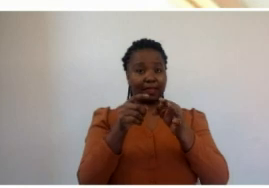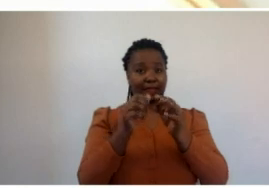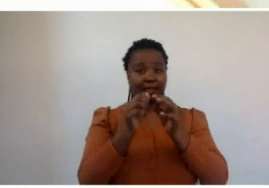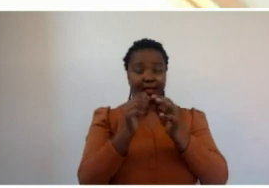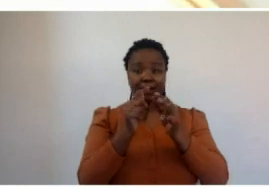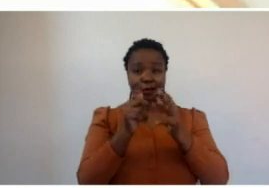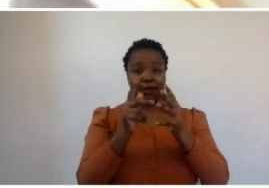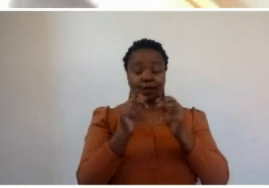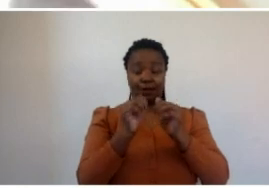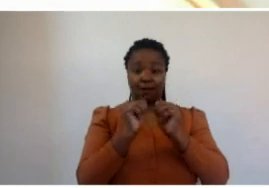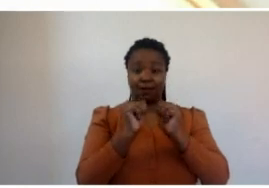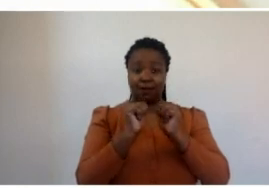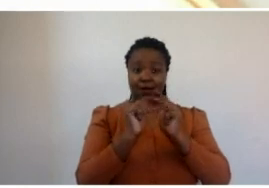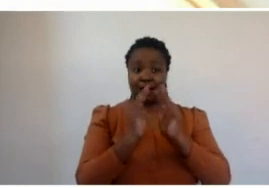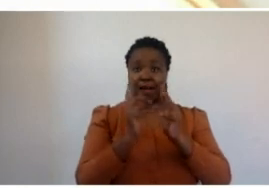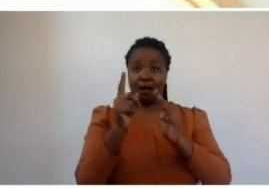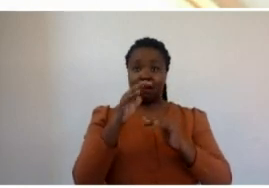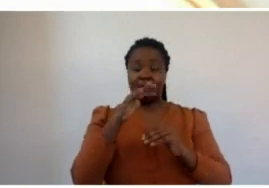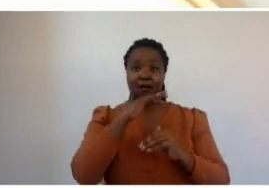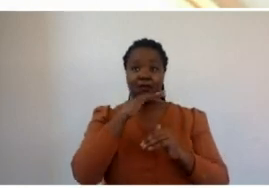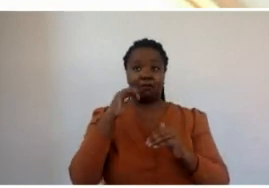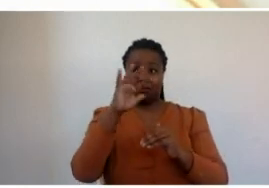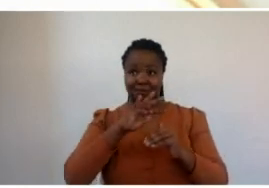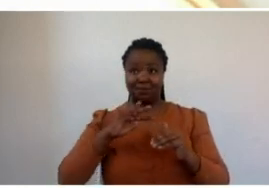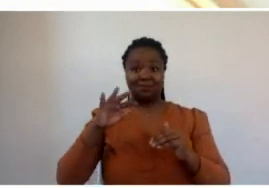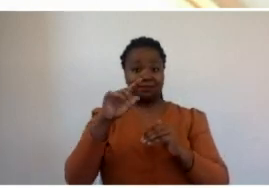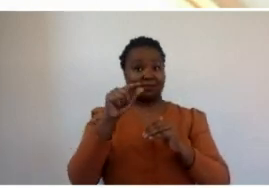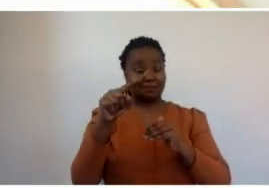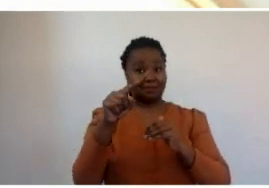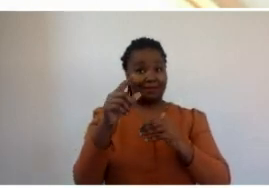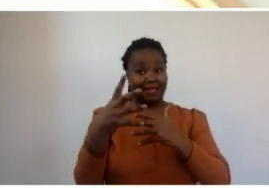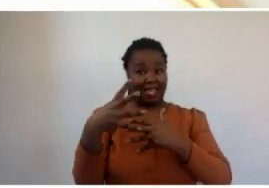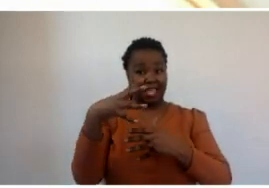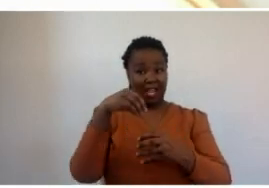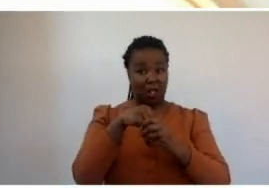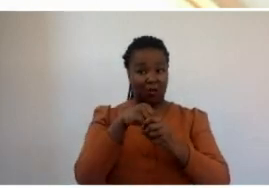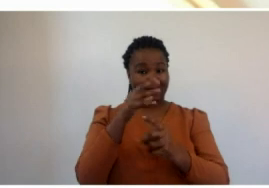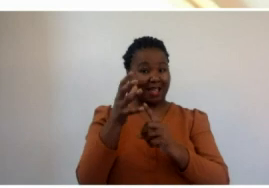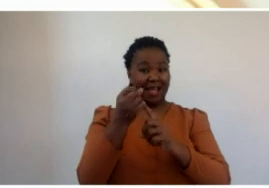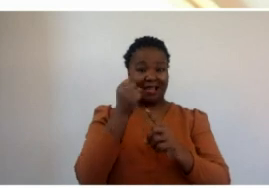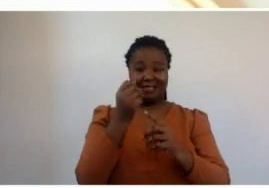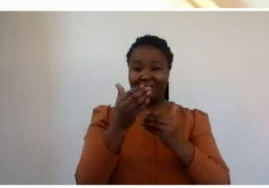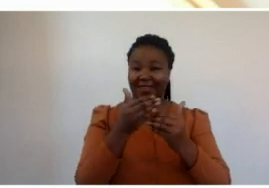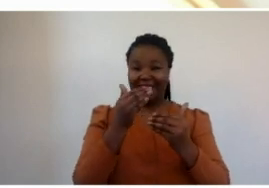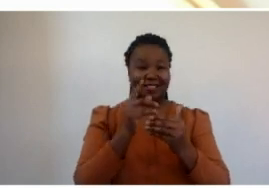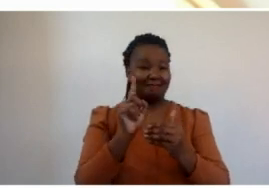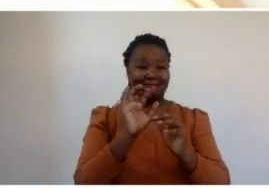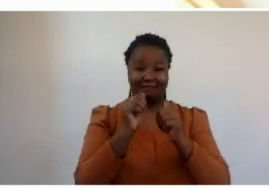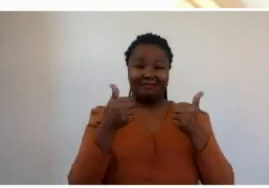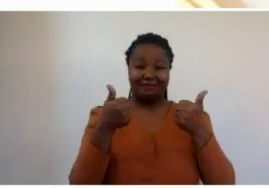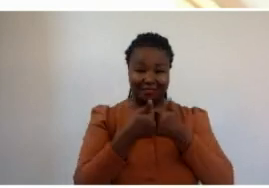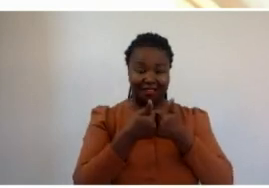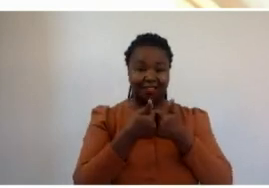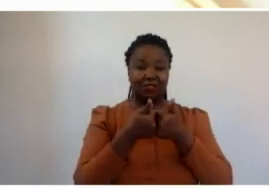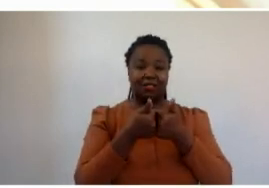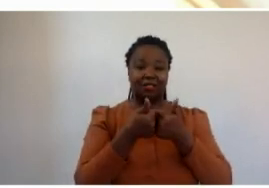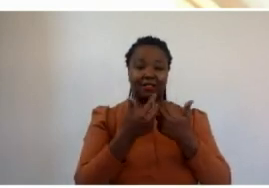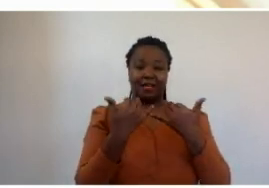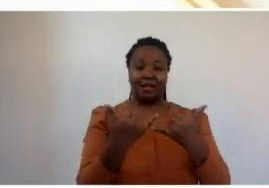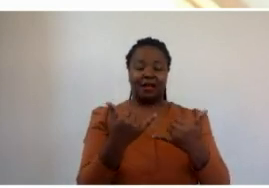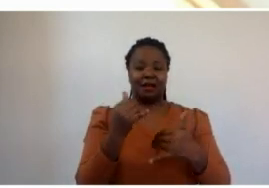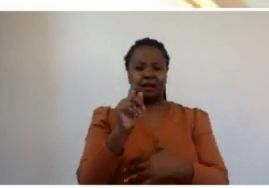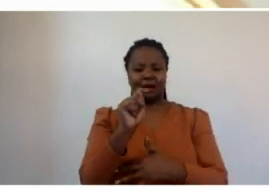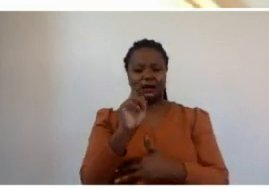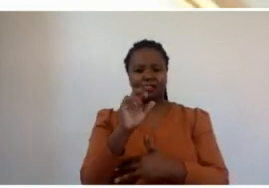inclusion in rural areas has been in Colombia and something that other countries are likely to face as well. From Ms. Triggs on the